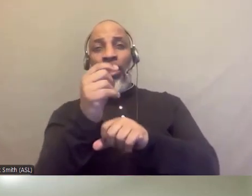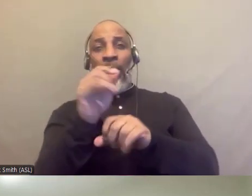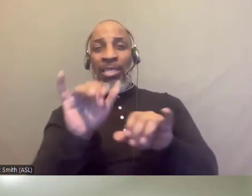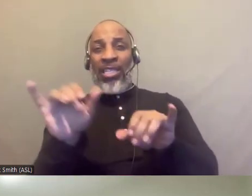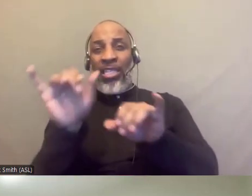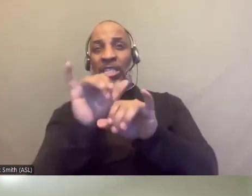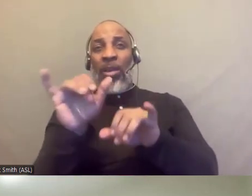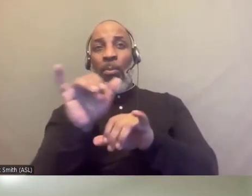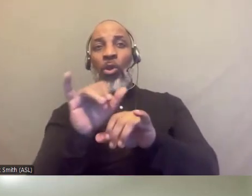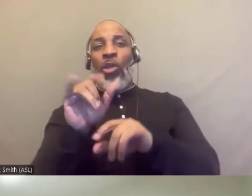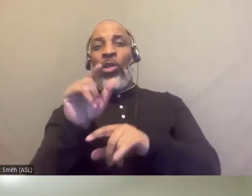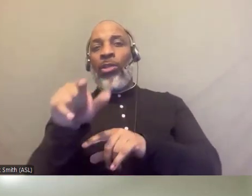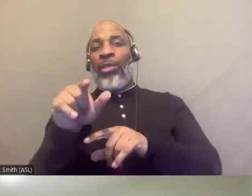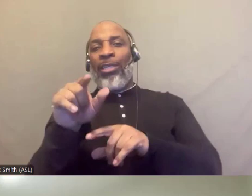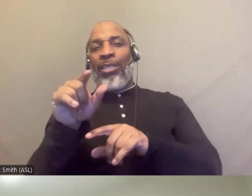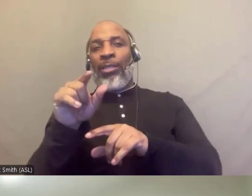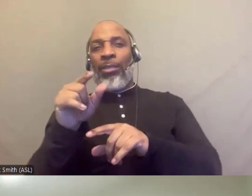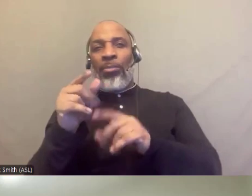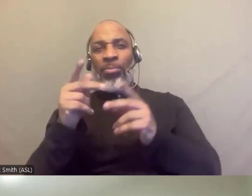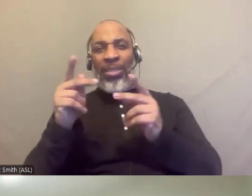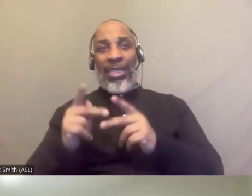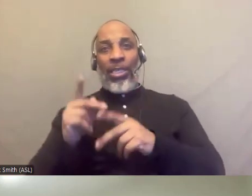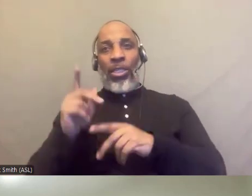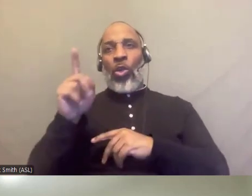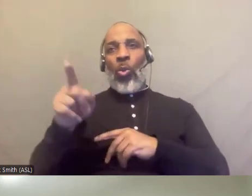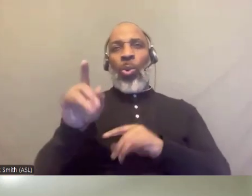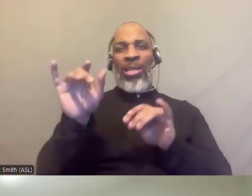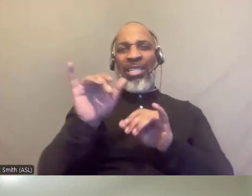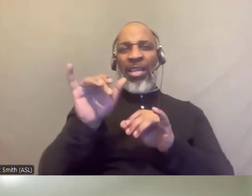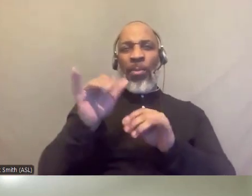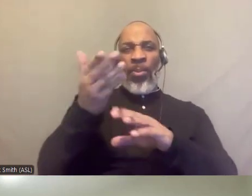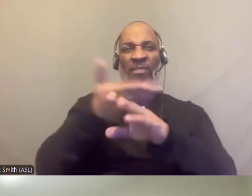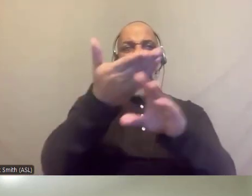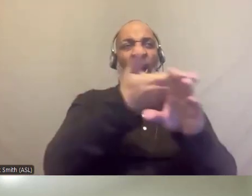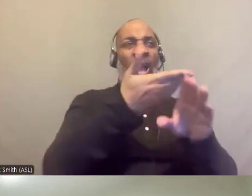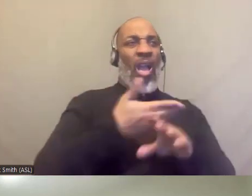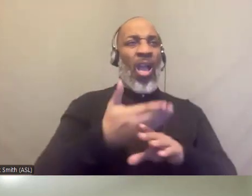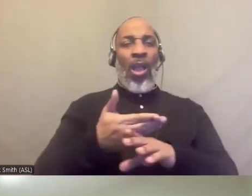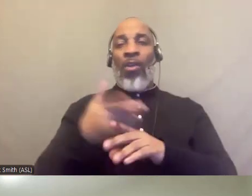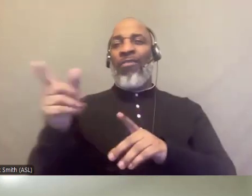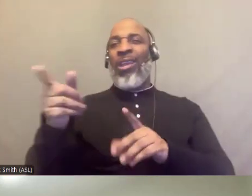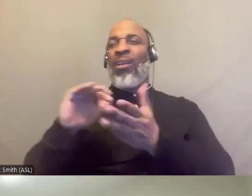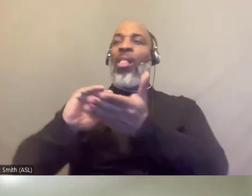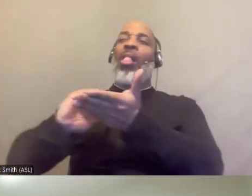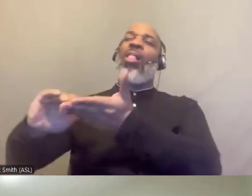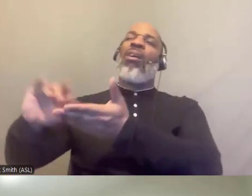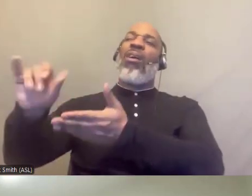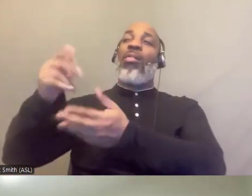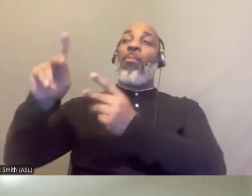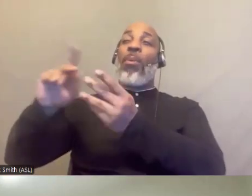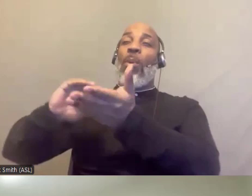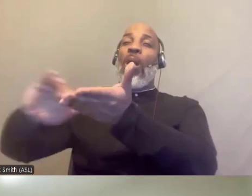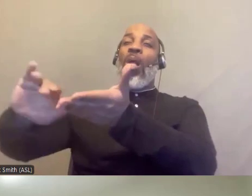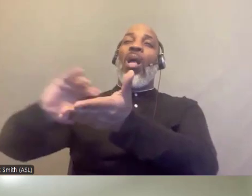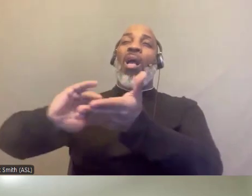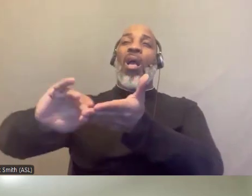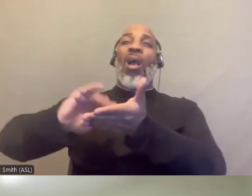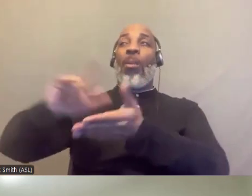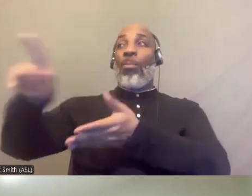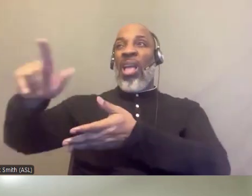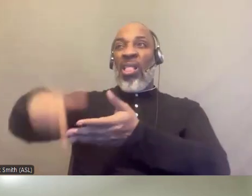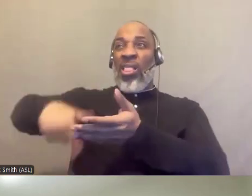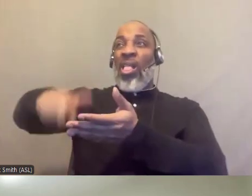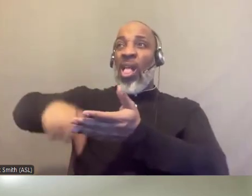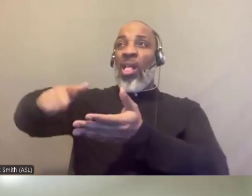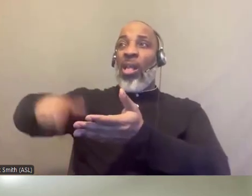been terminated for similar Yeah. transgressions, or if not, if they let everyone else slide and everyone is late, from time to time,